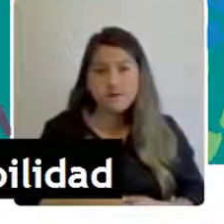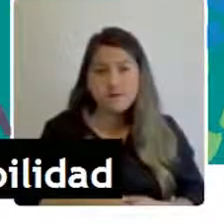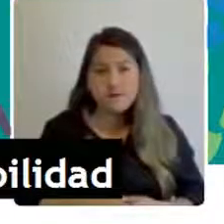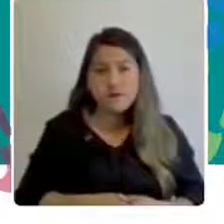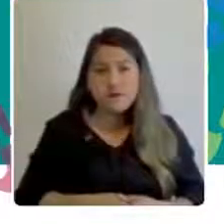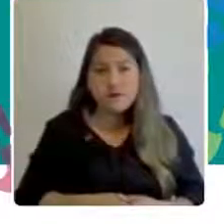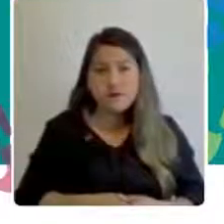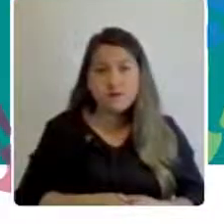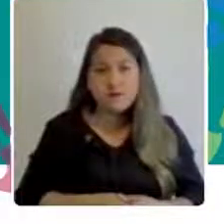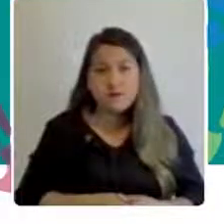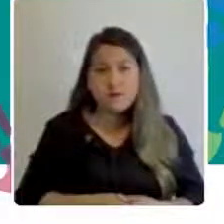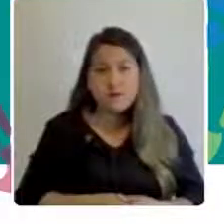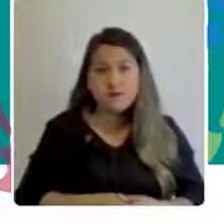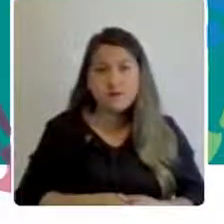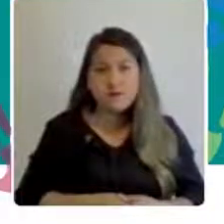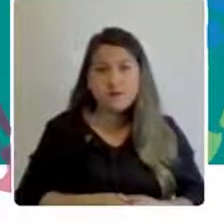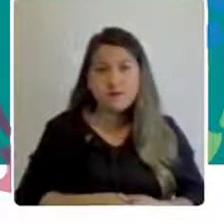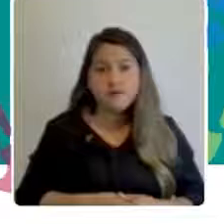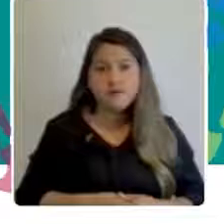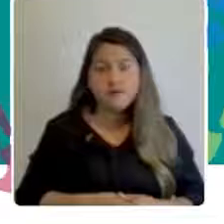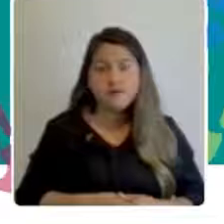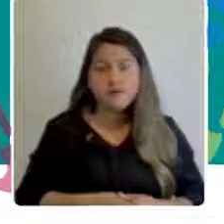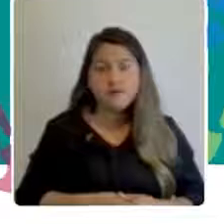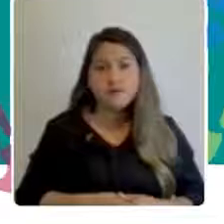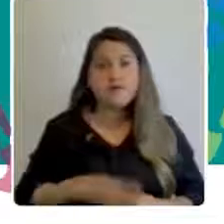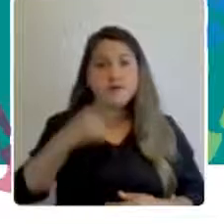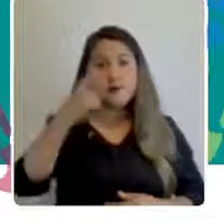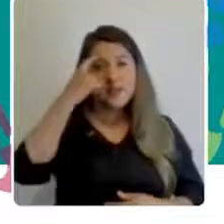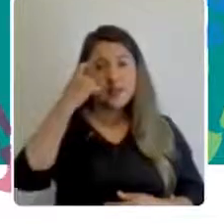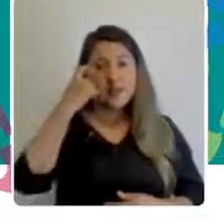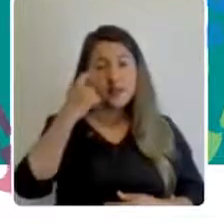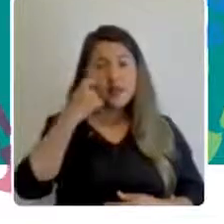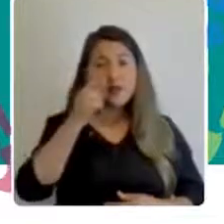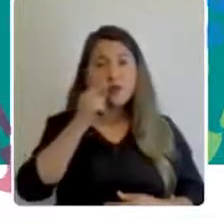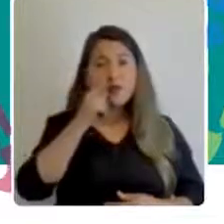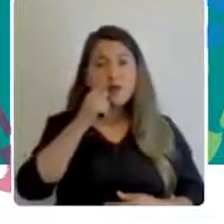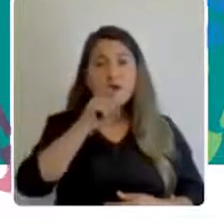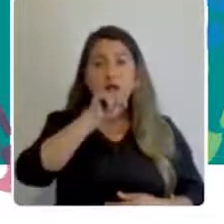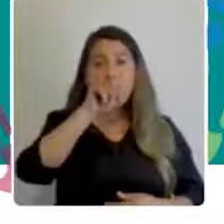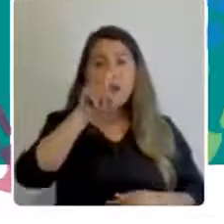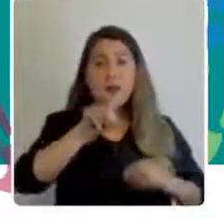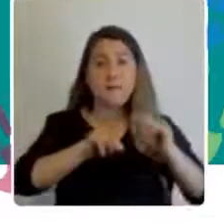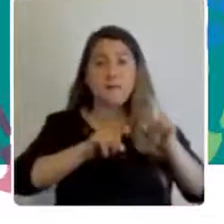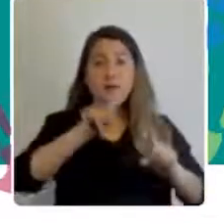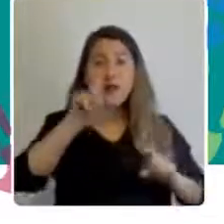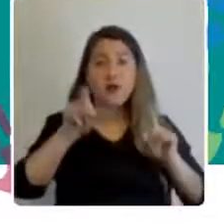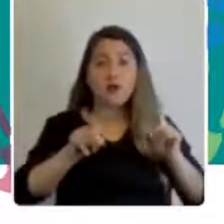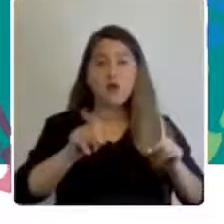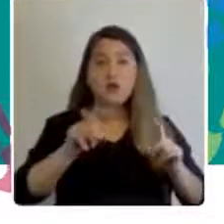to the flexibility. How can we get the reimbursement